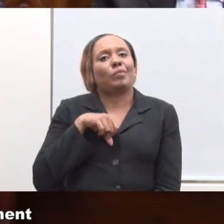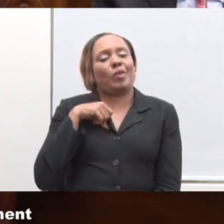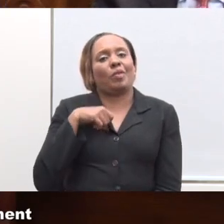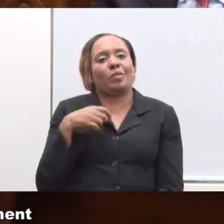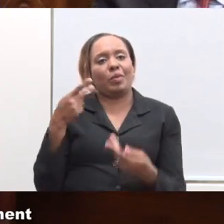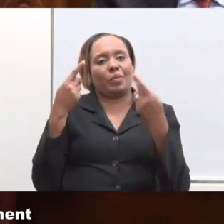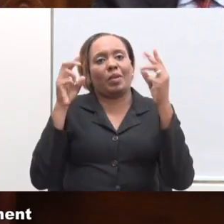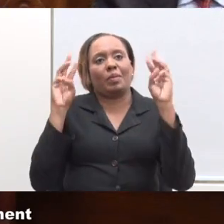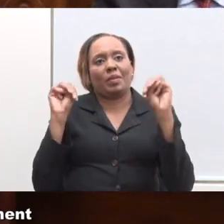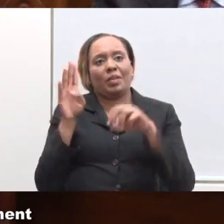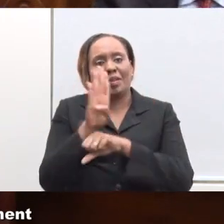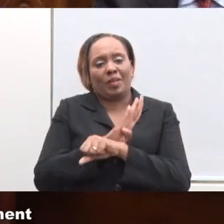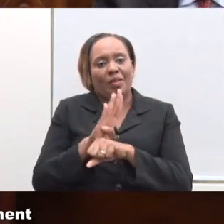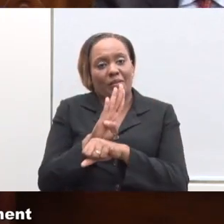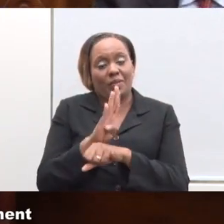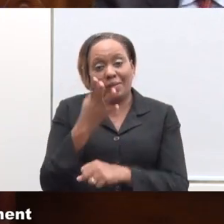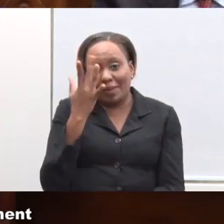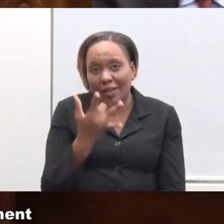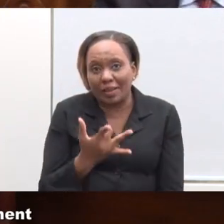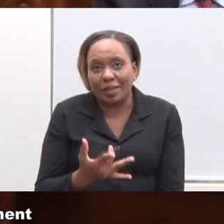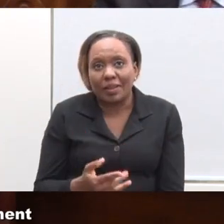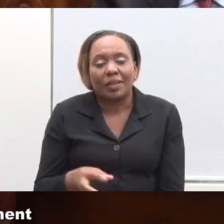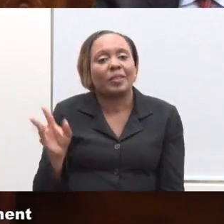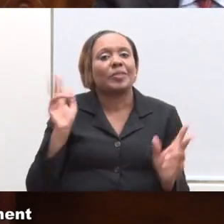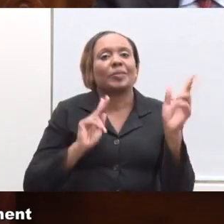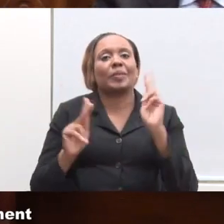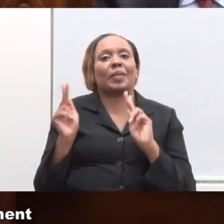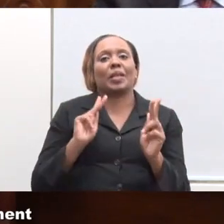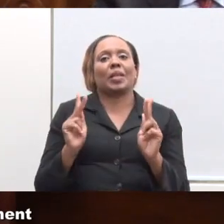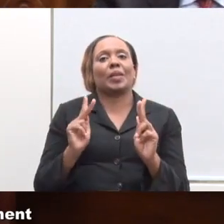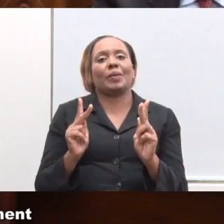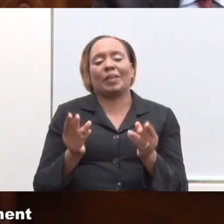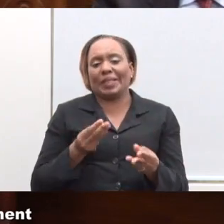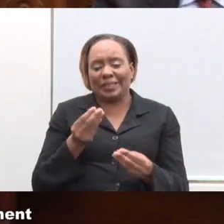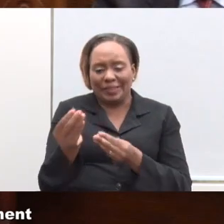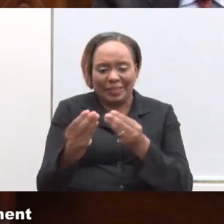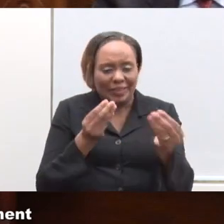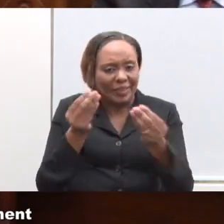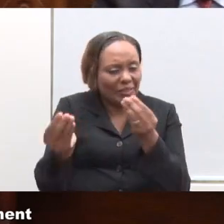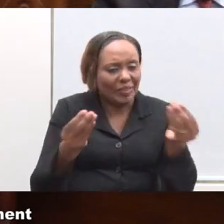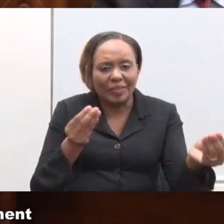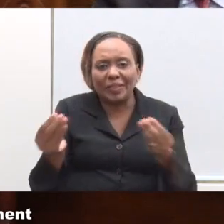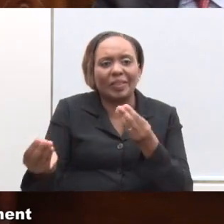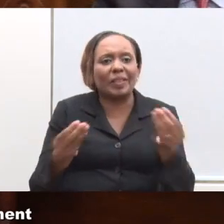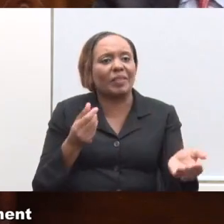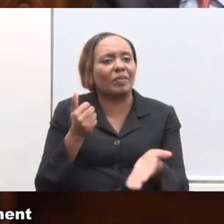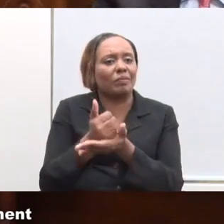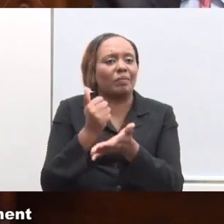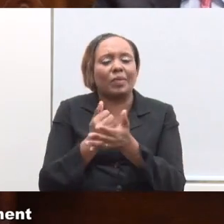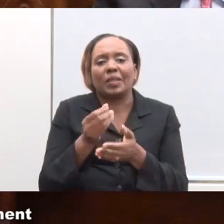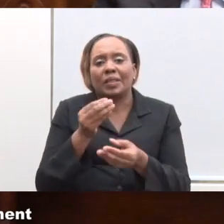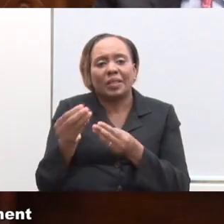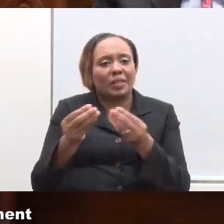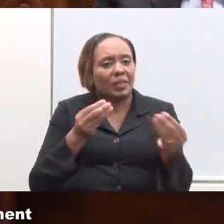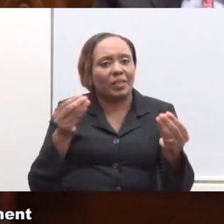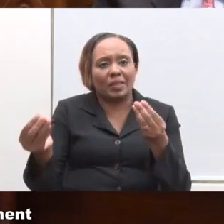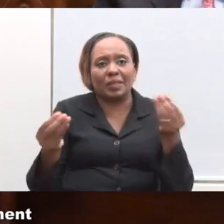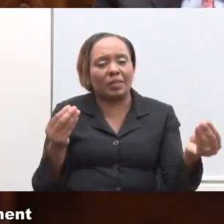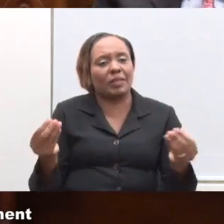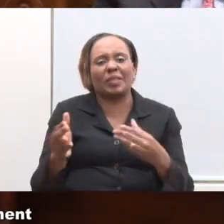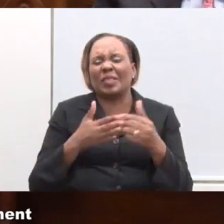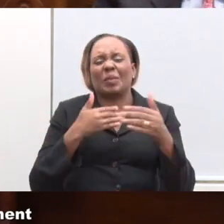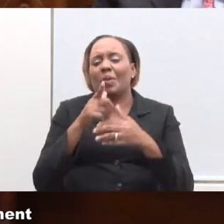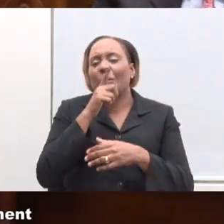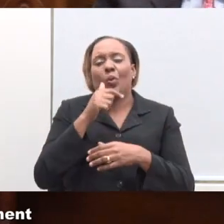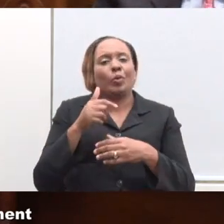of this country, it is because people are standing up and being counted from all corners and all quarters in